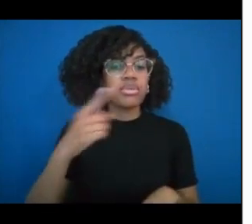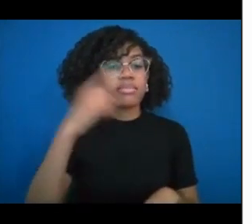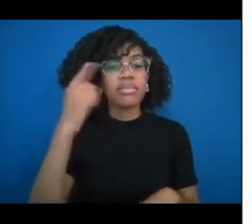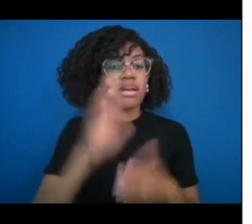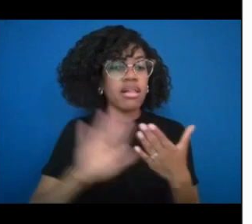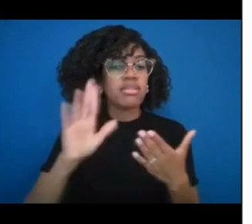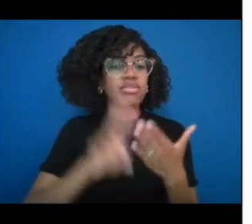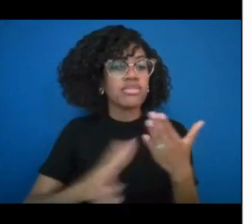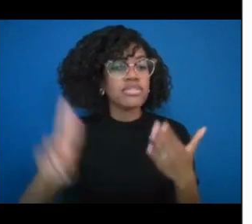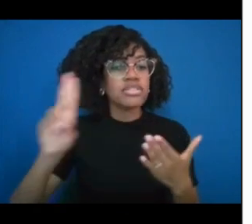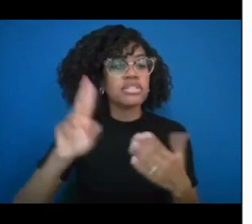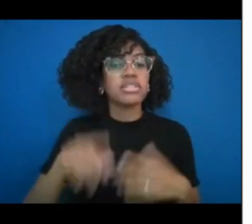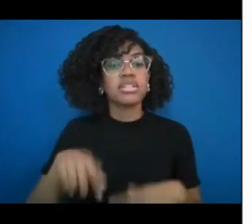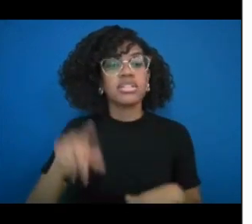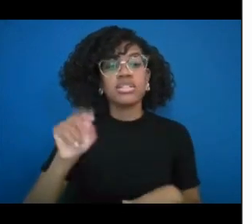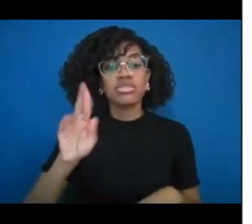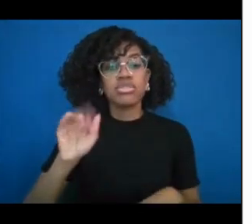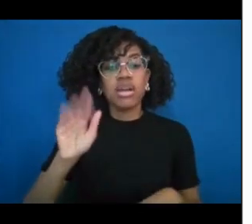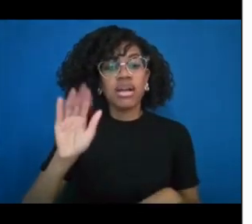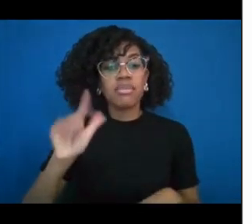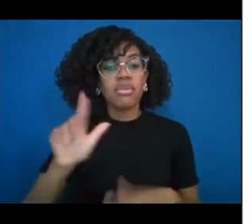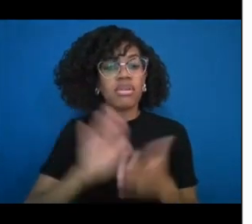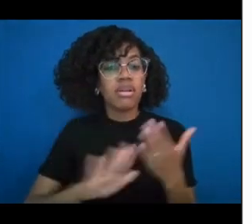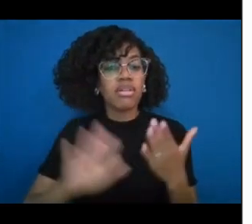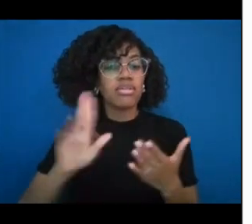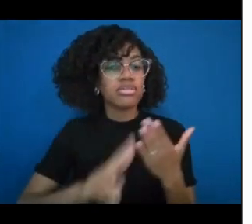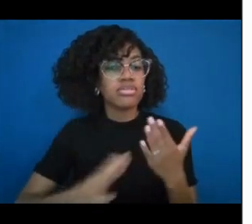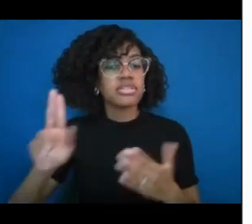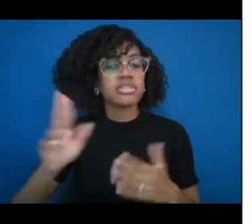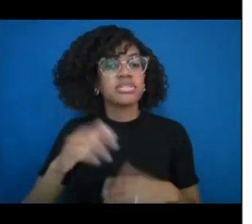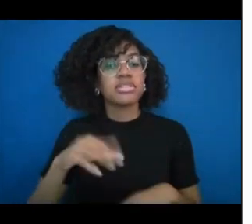community colleges, and technical colleges.